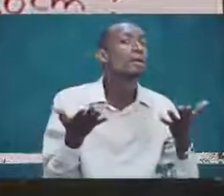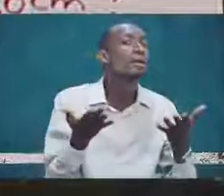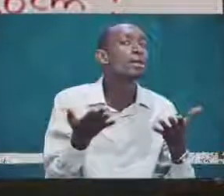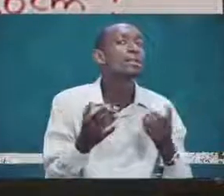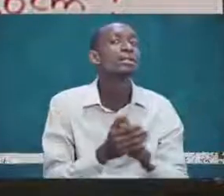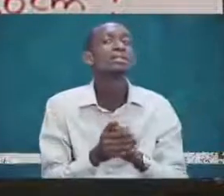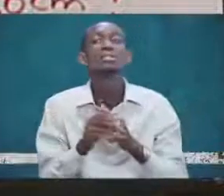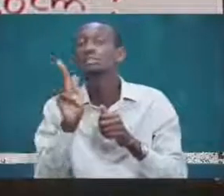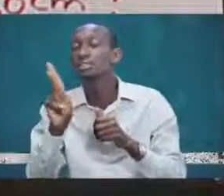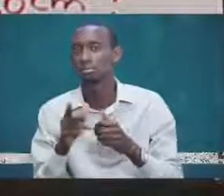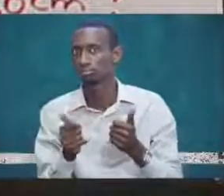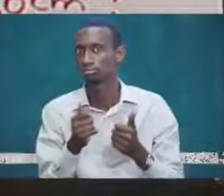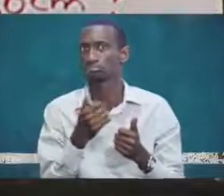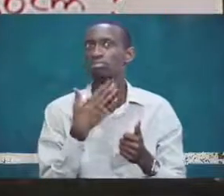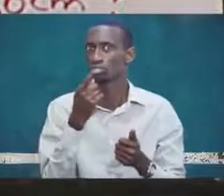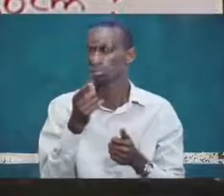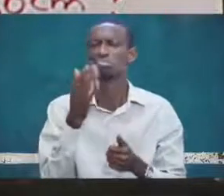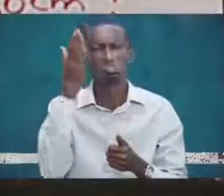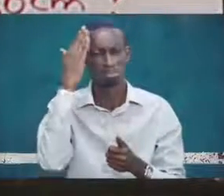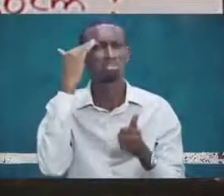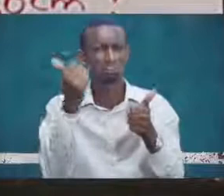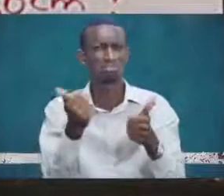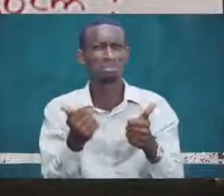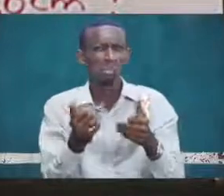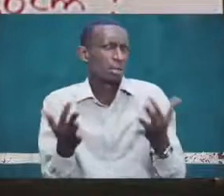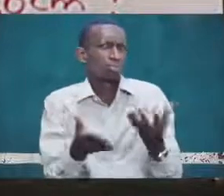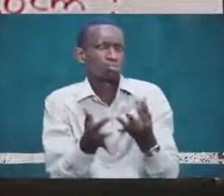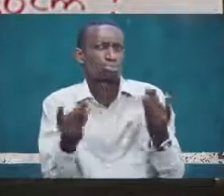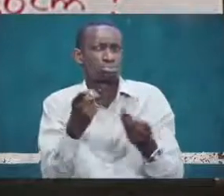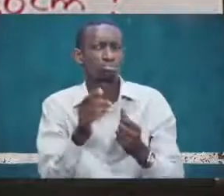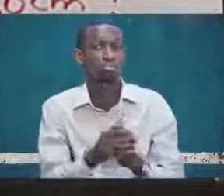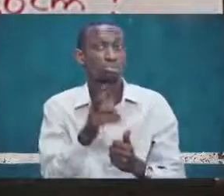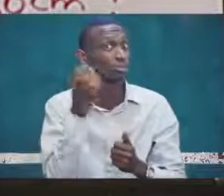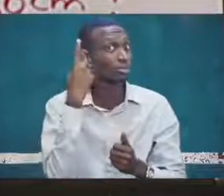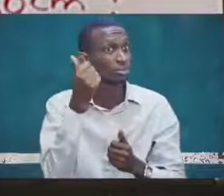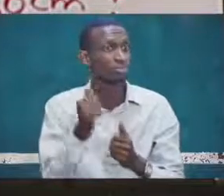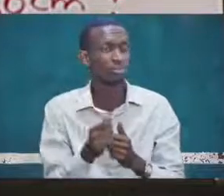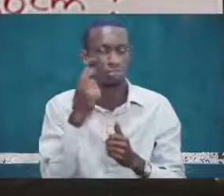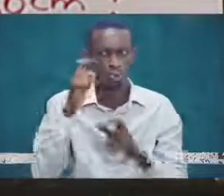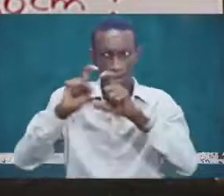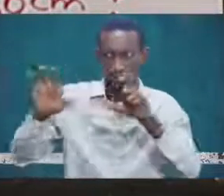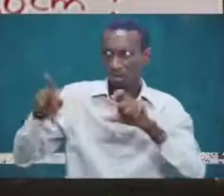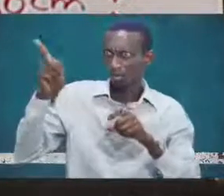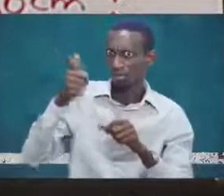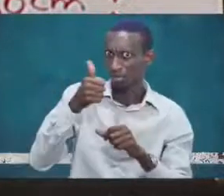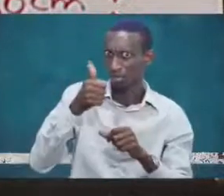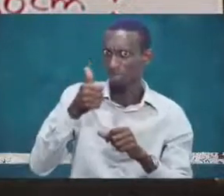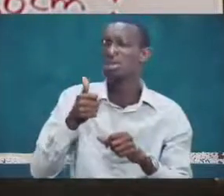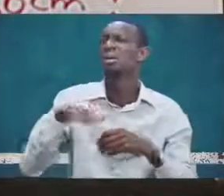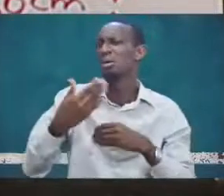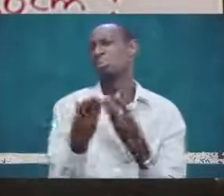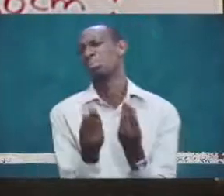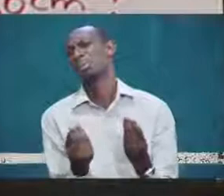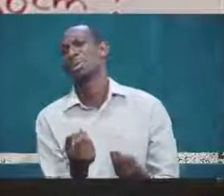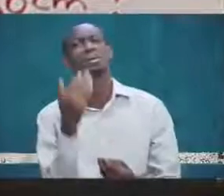of proportionality, and even to know how to calculate them. And I hope if you've understood this formula, it will be very easy for you